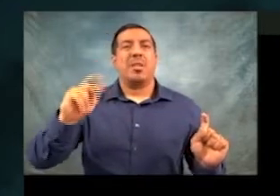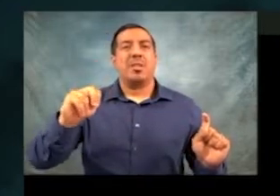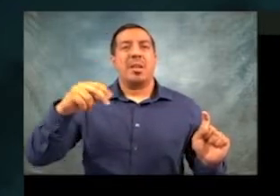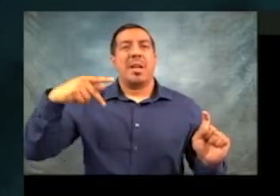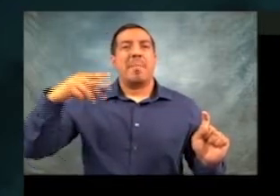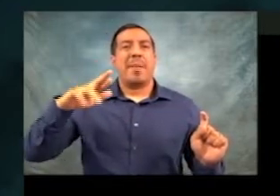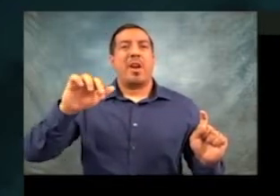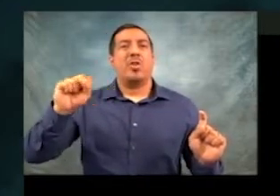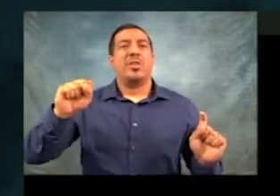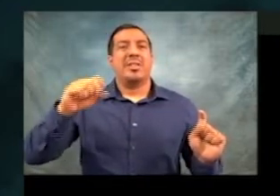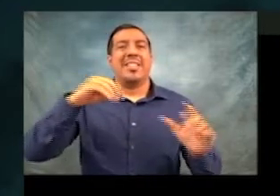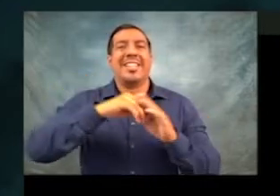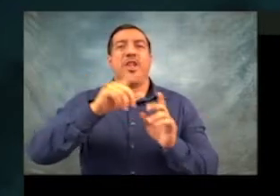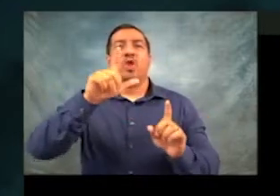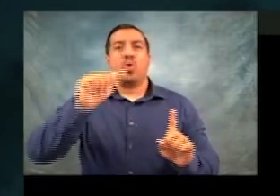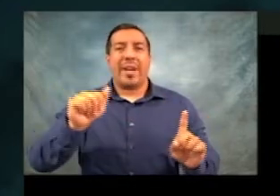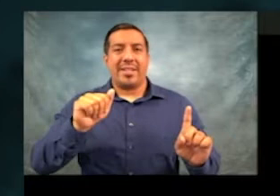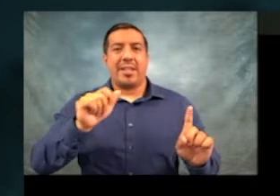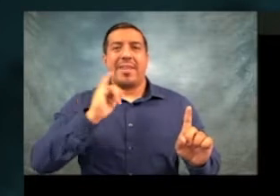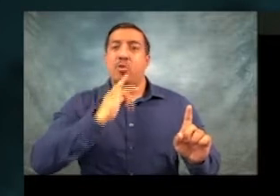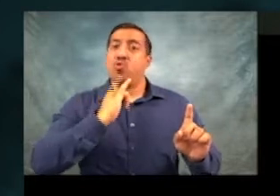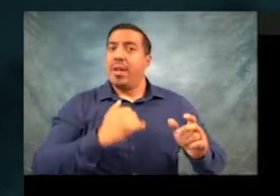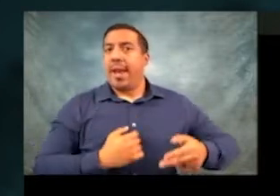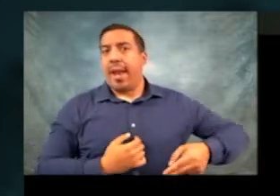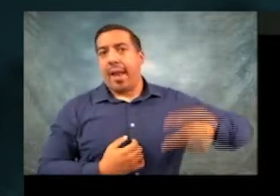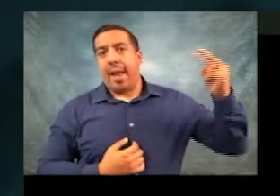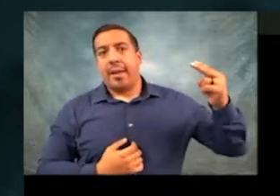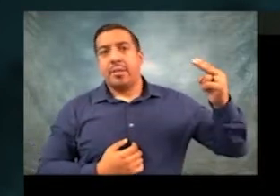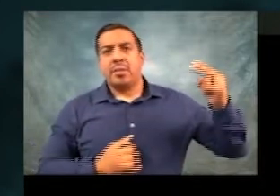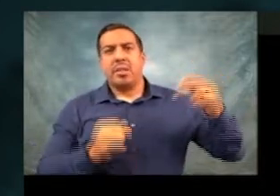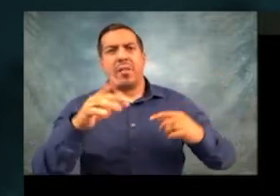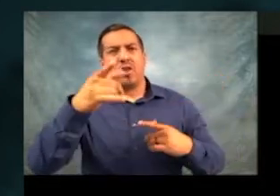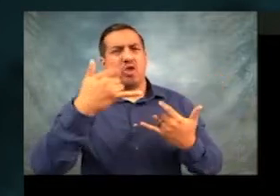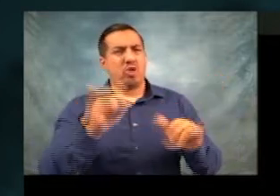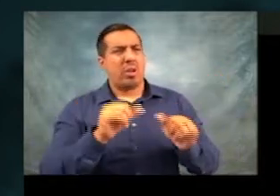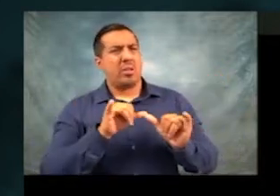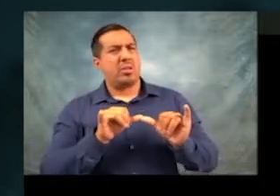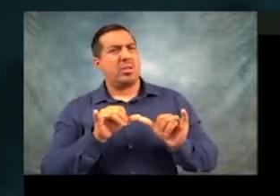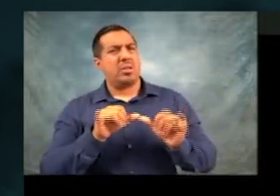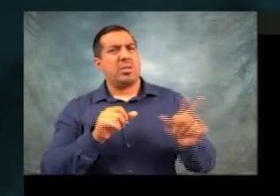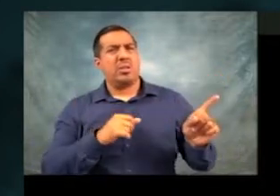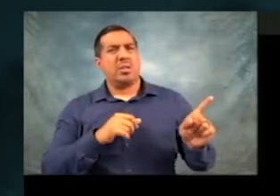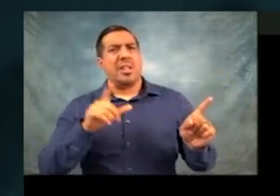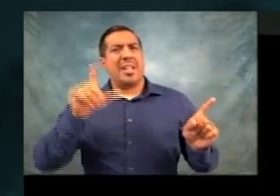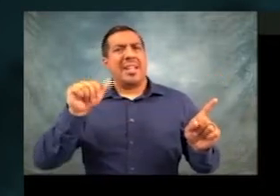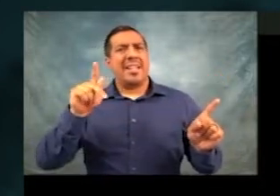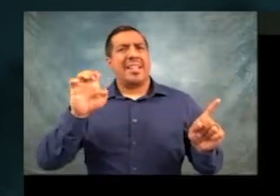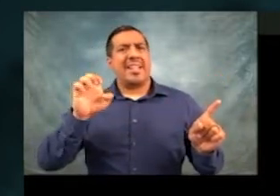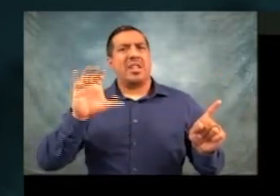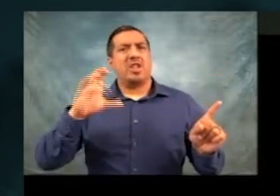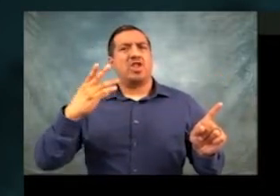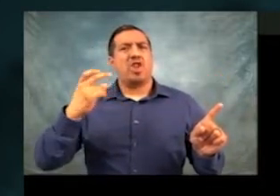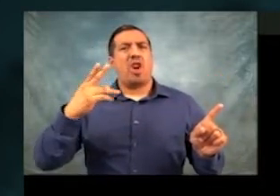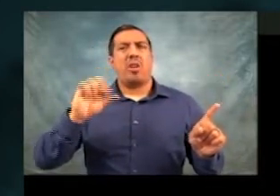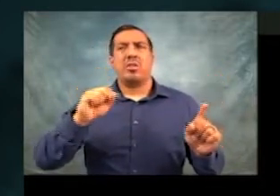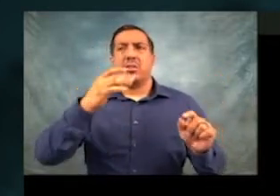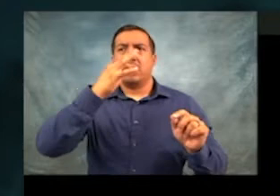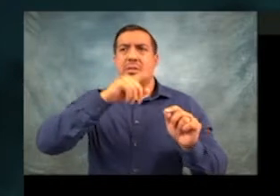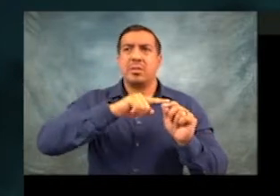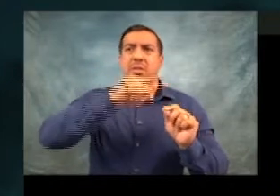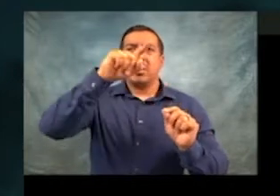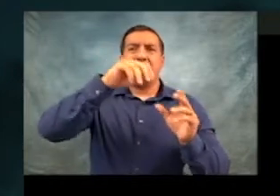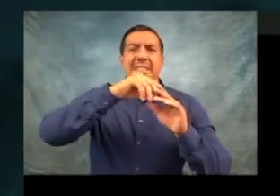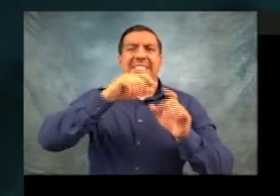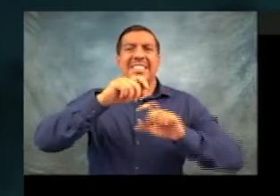southwest Louisiana. And if you're geographically trying to situate yourself here, Lake Charles is up towards the top hand portion of the screen,